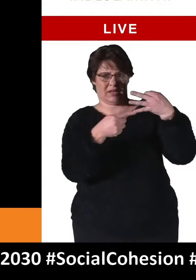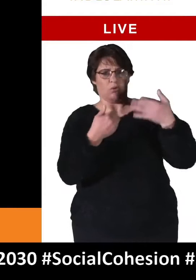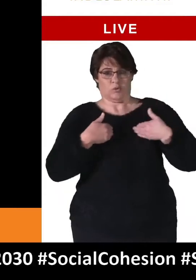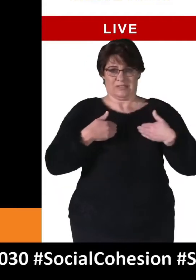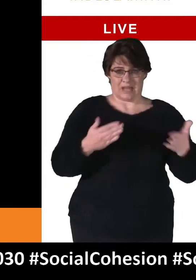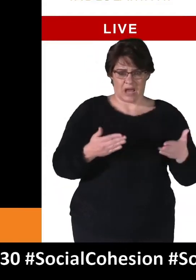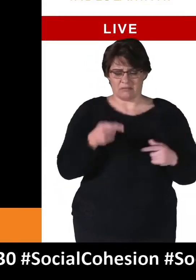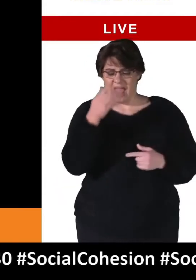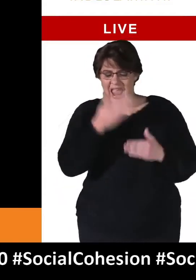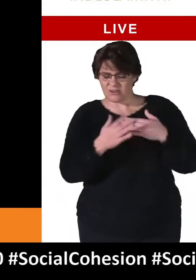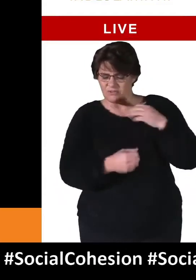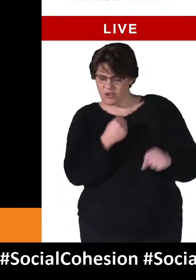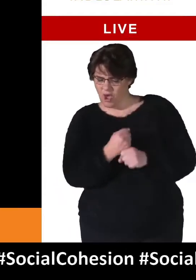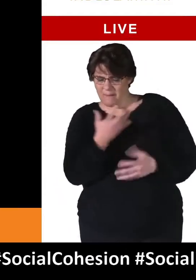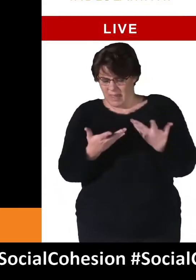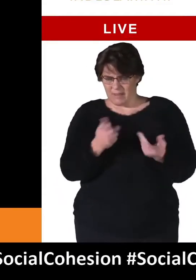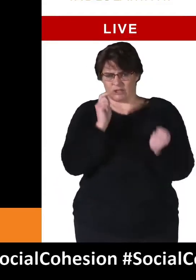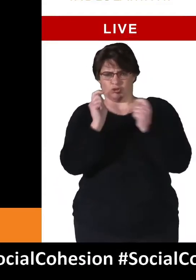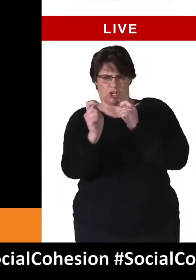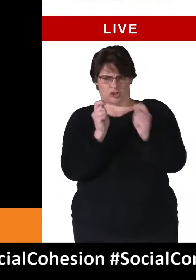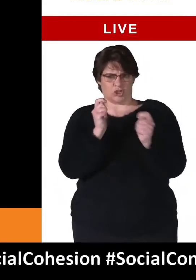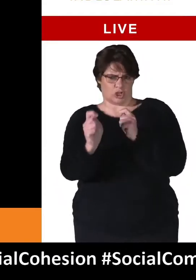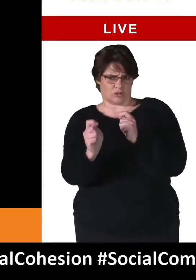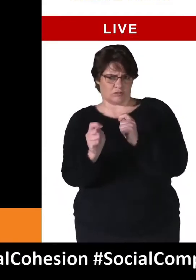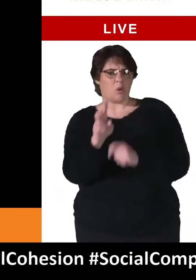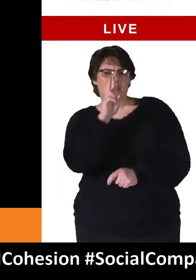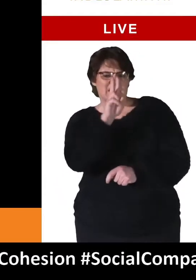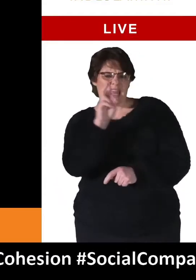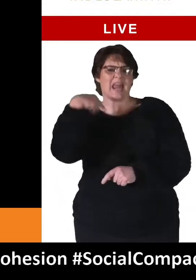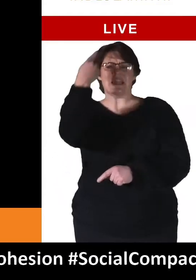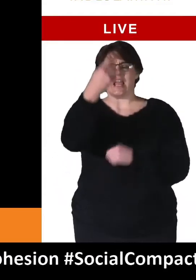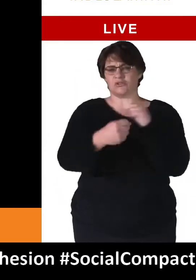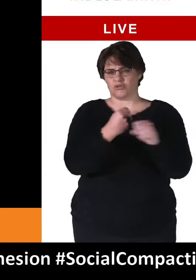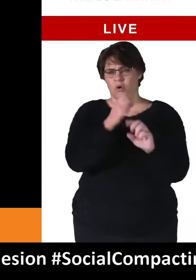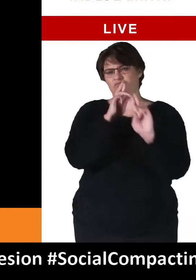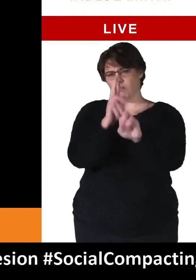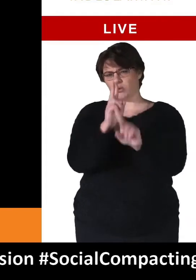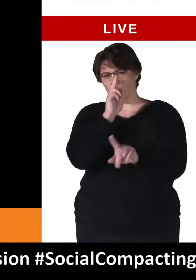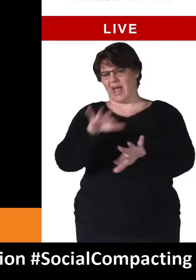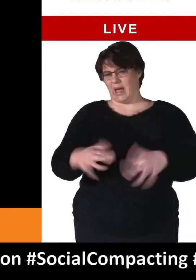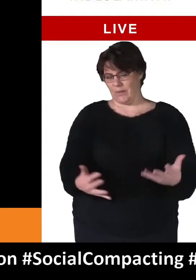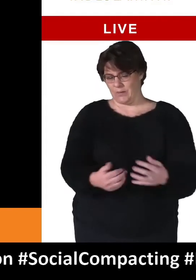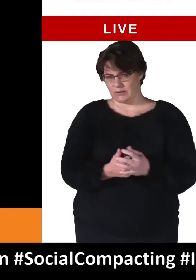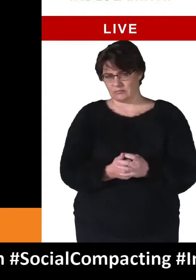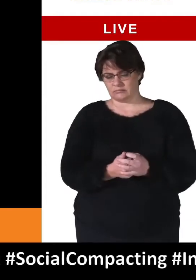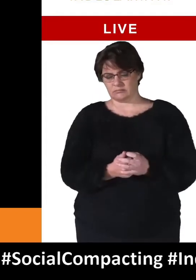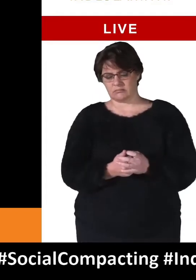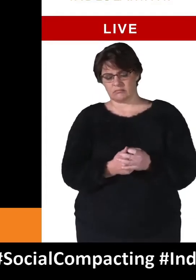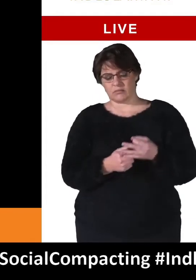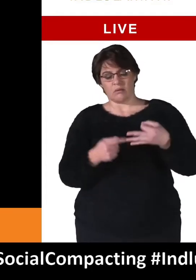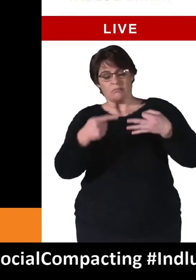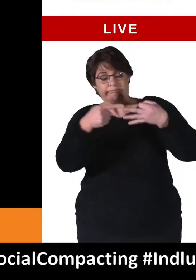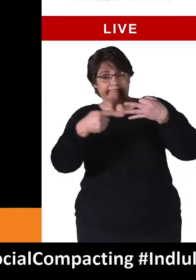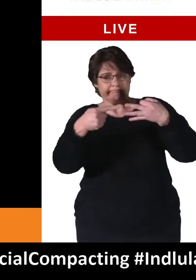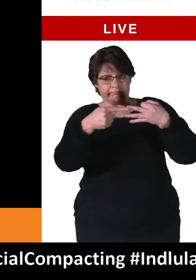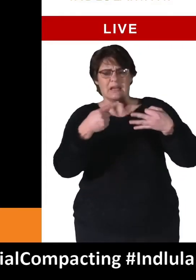towards the end of this year. And so we will see if that changes the picture for next year's report. In both of the other key driving forces, we